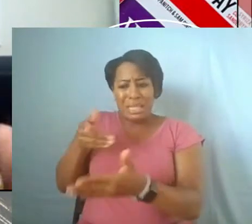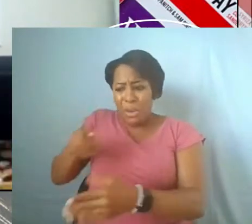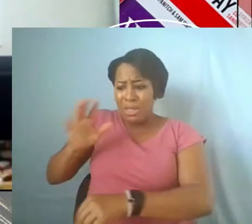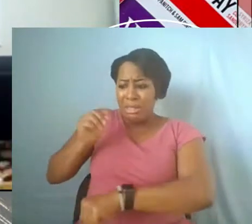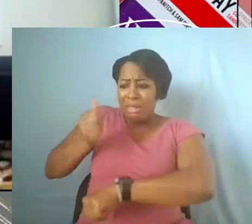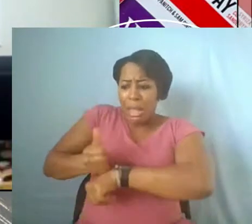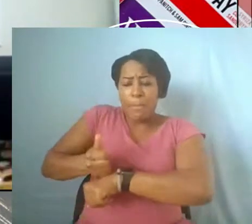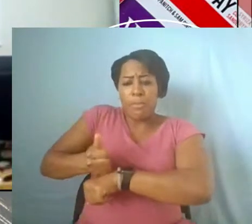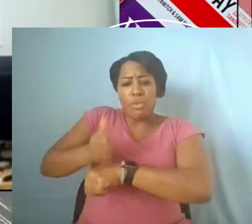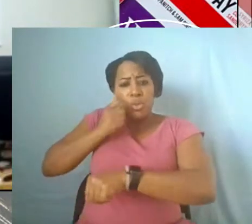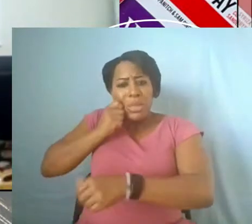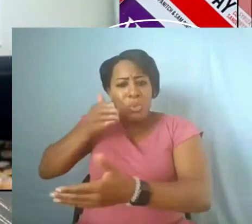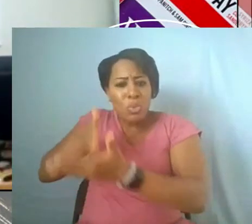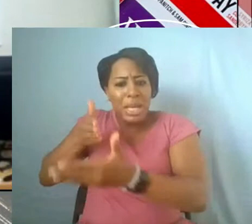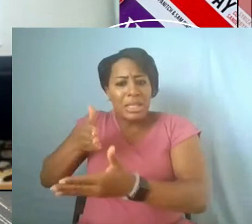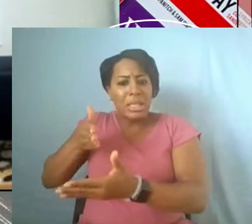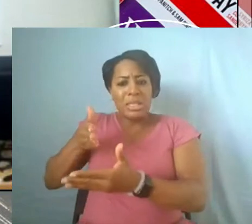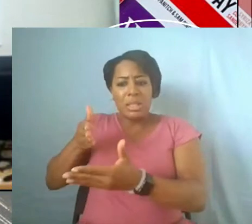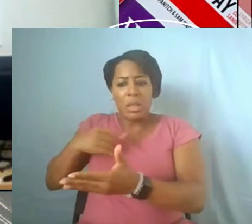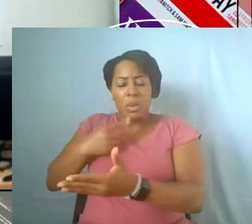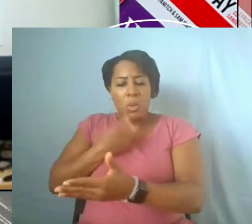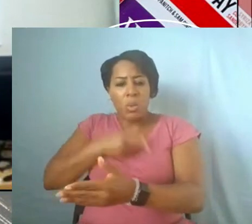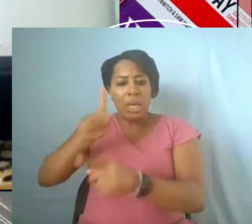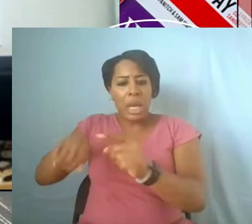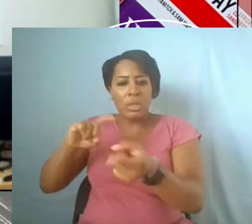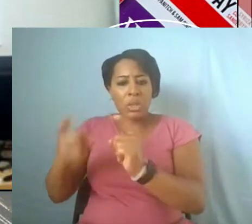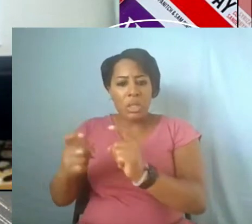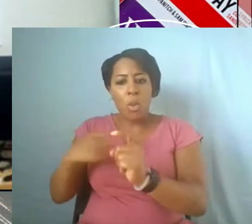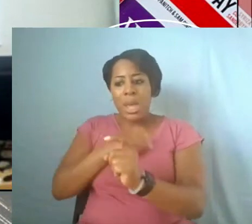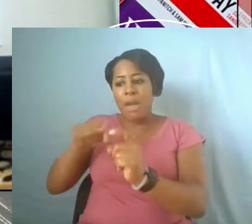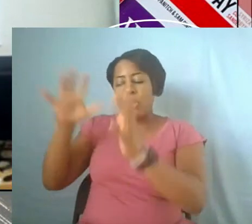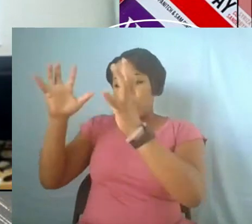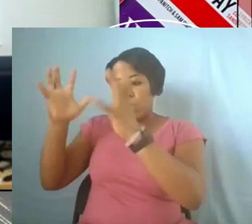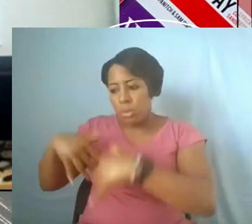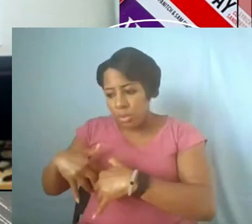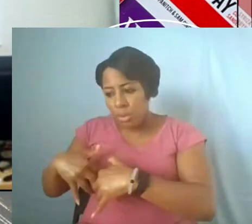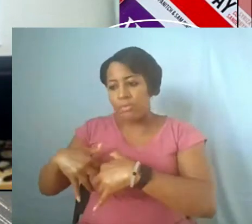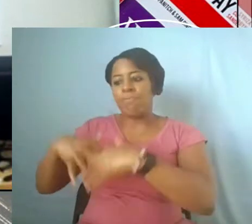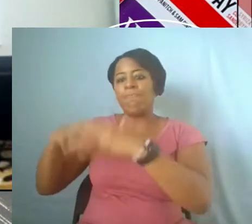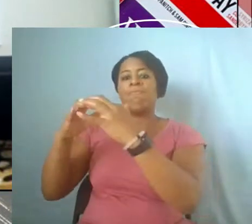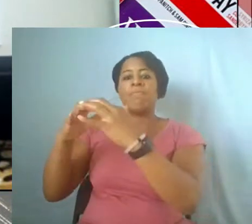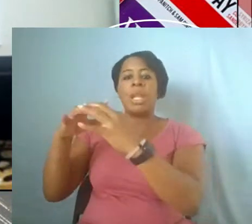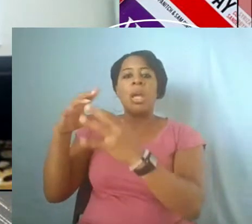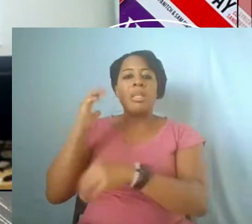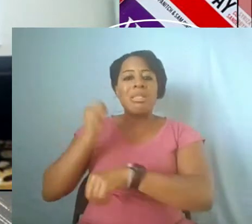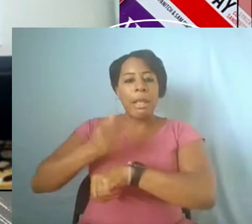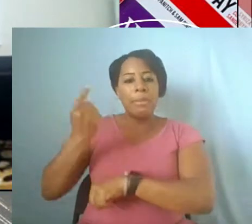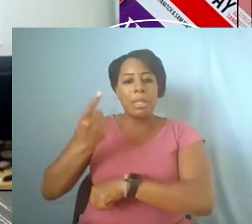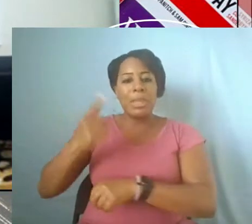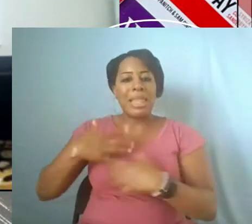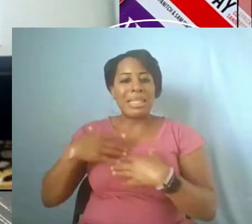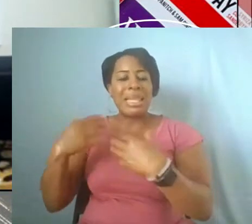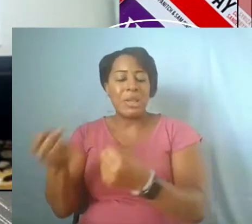have to deconstruct that and reconstruct something that is healing. So having that known,